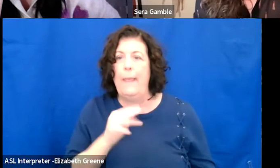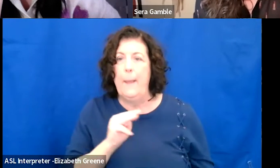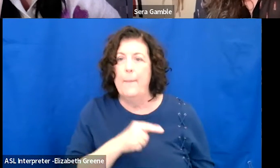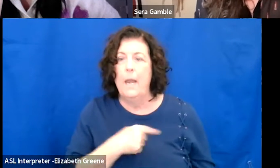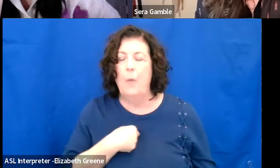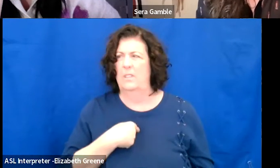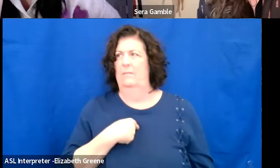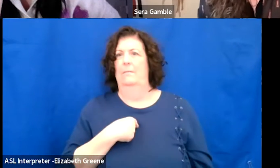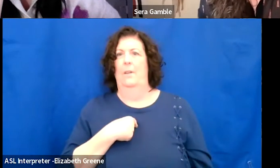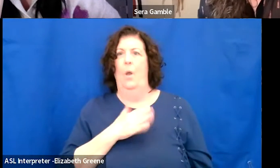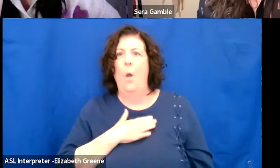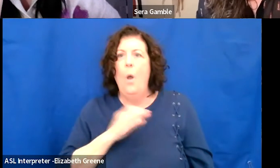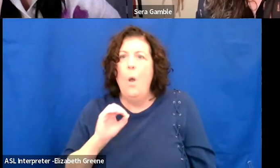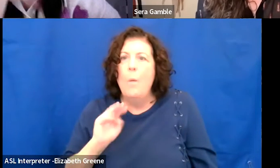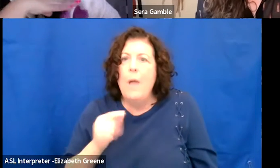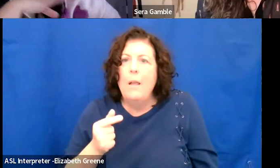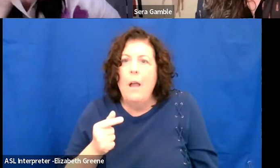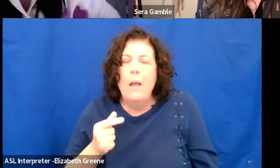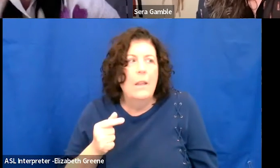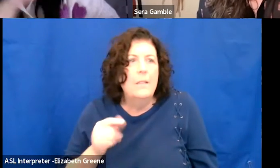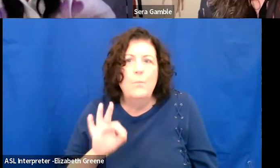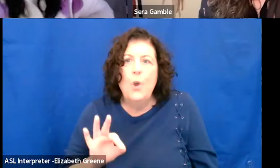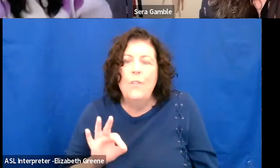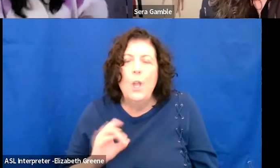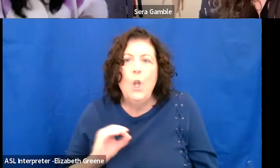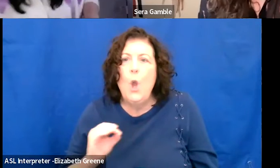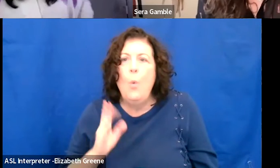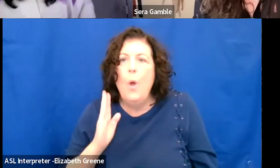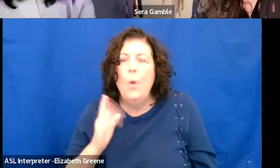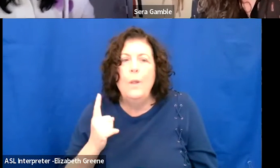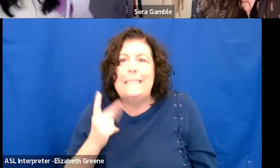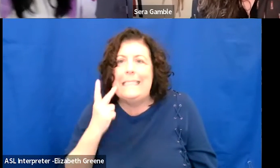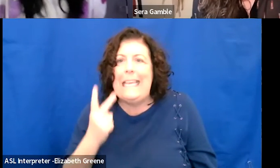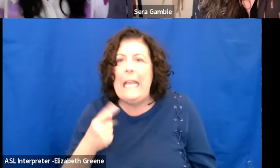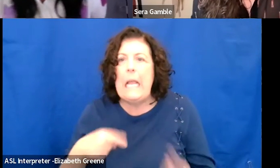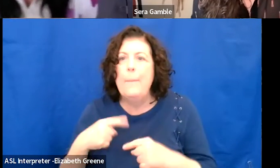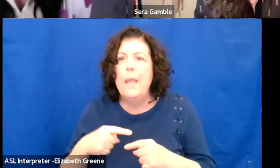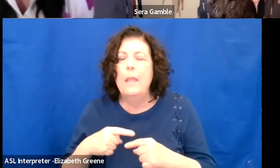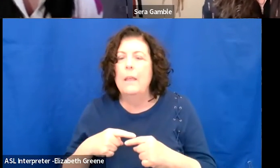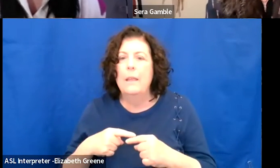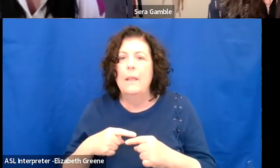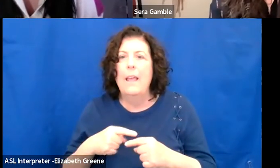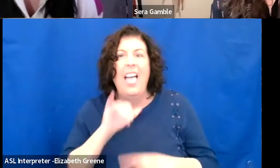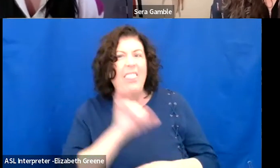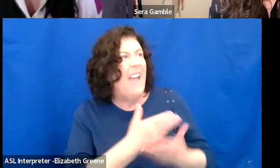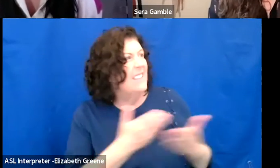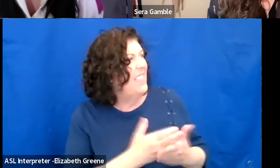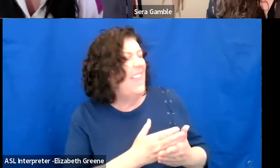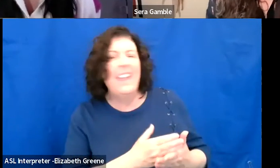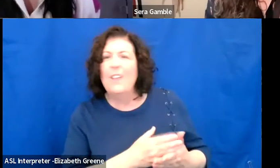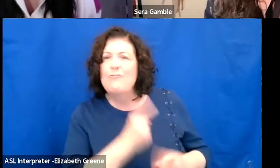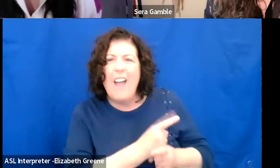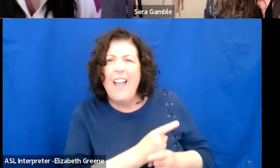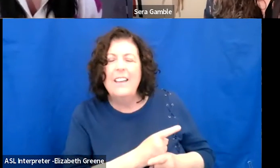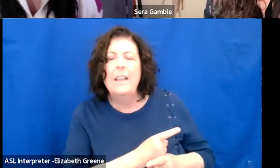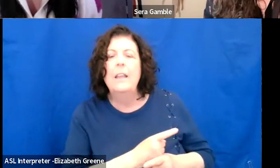God, how perfect. Like, no one will ever see it coming. He does Never. Not seem like someone who would kill anyone. No way. That's the thing. Yeah. That's the thing. Okay.